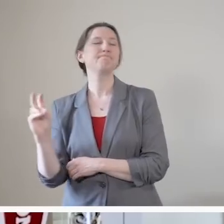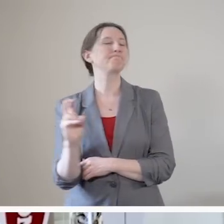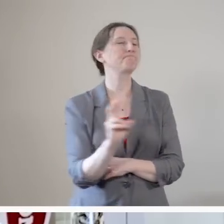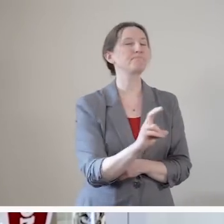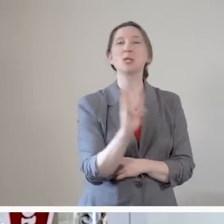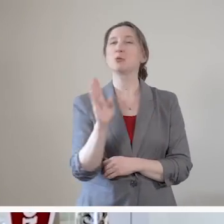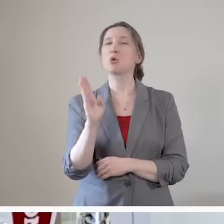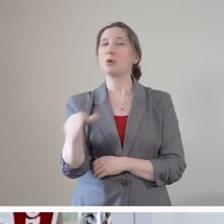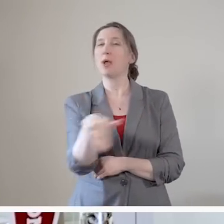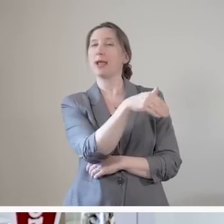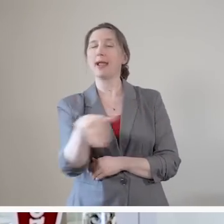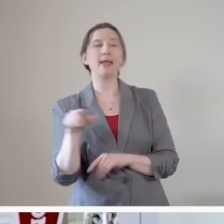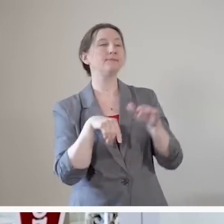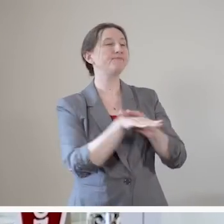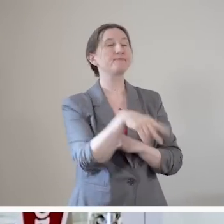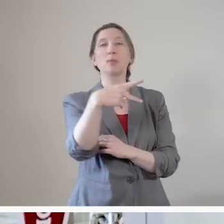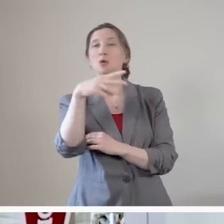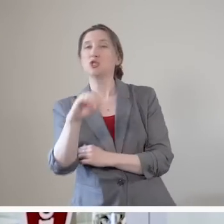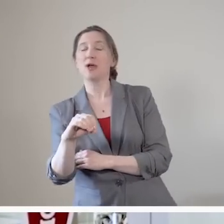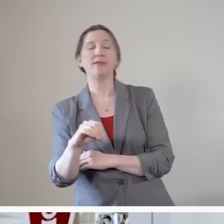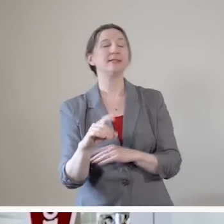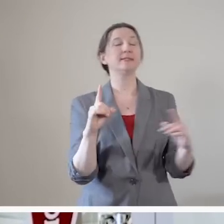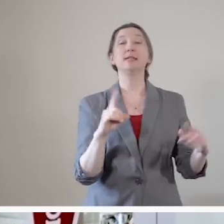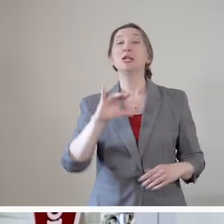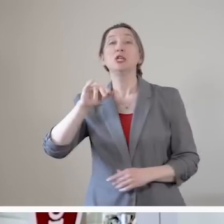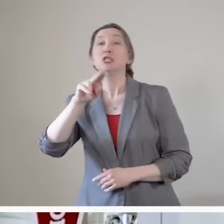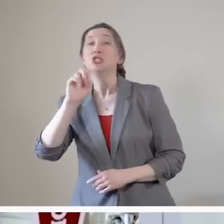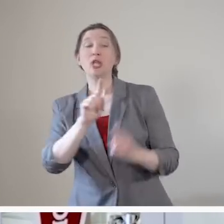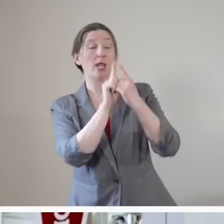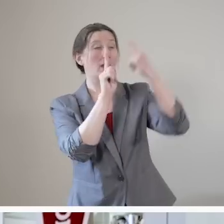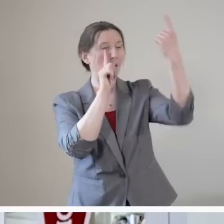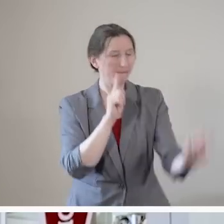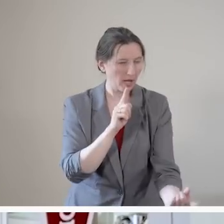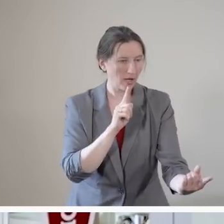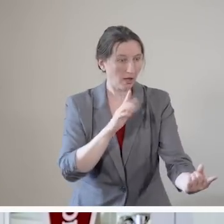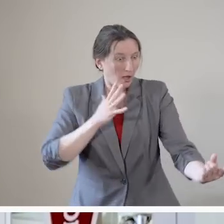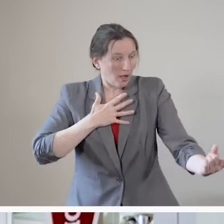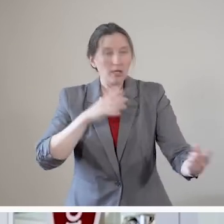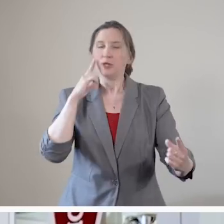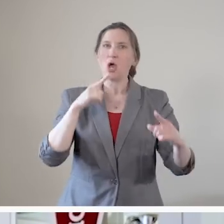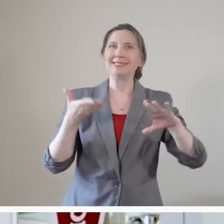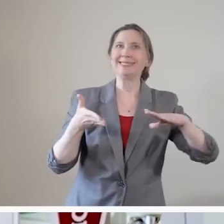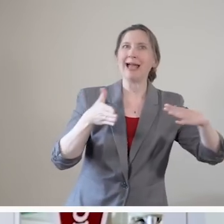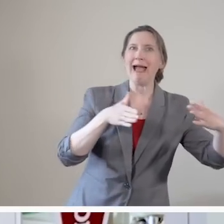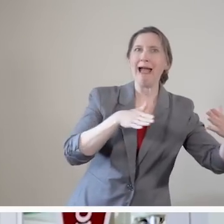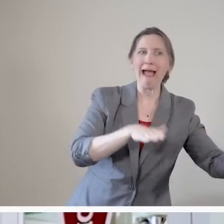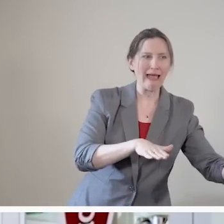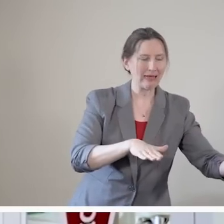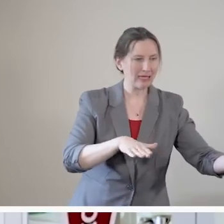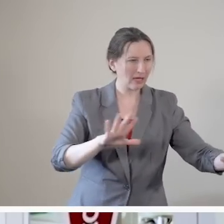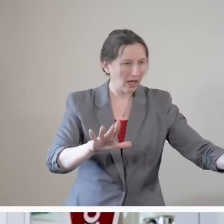the post office on Broadway in New York City. Jane suddenly fell to the floor. We both thought she